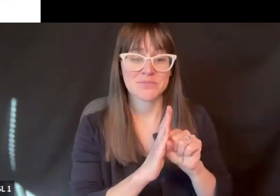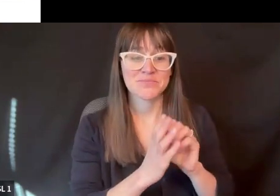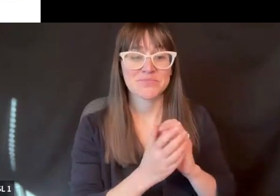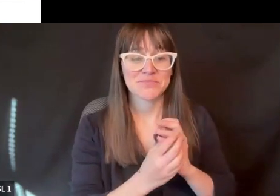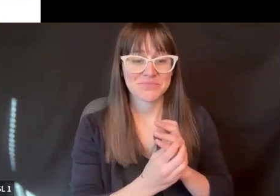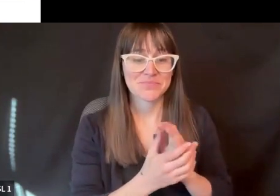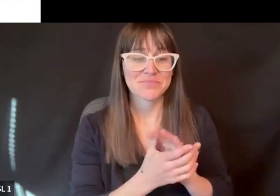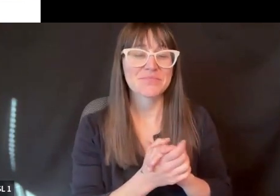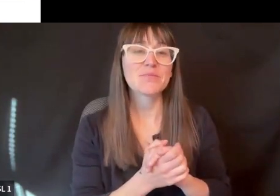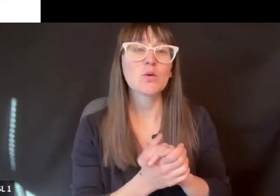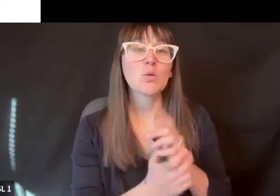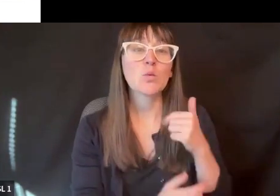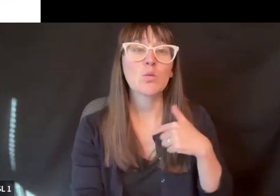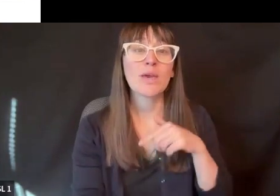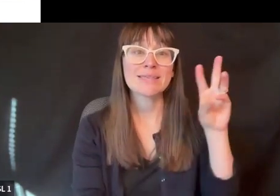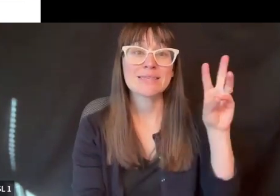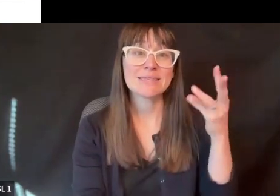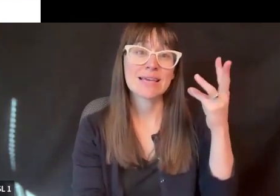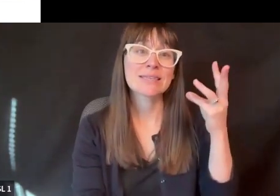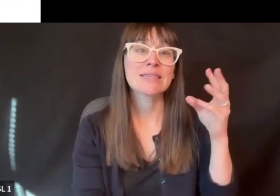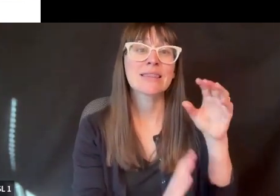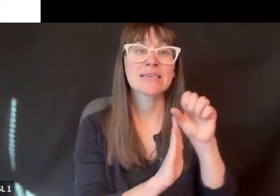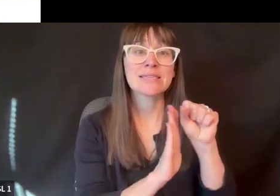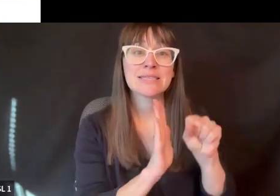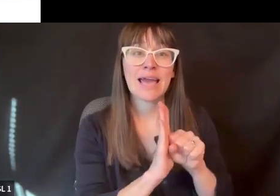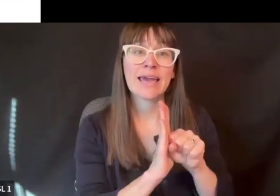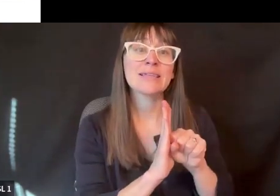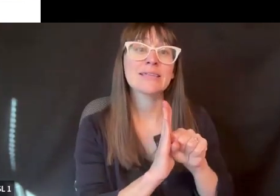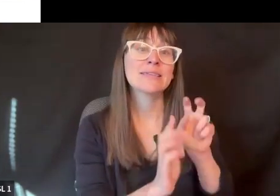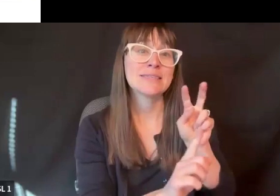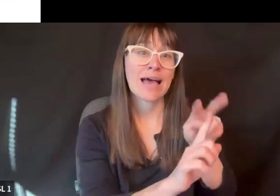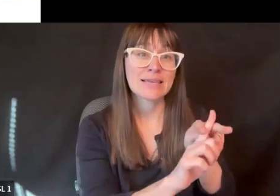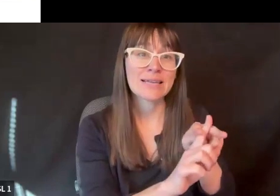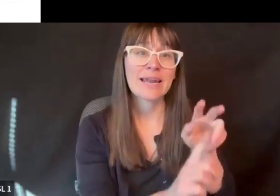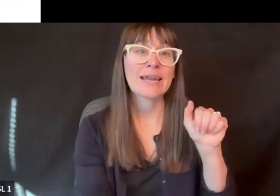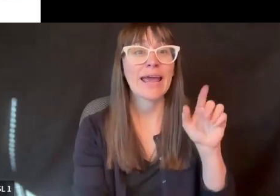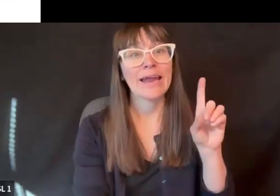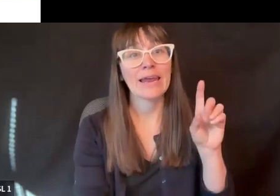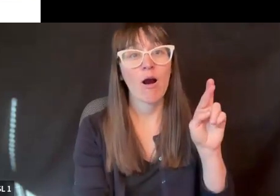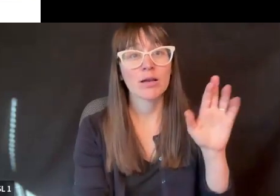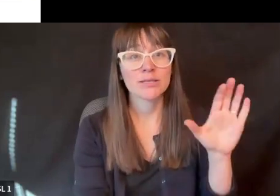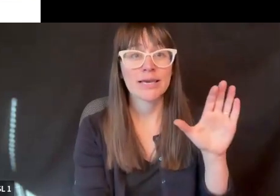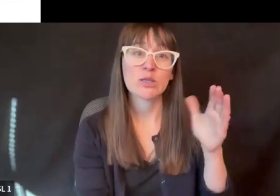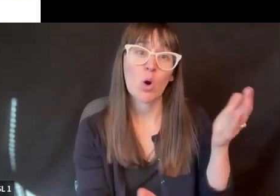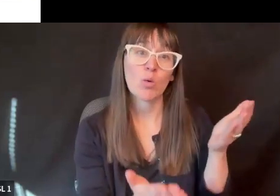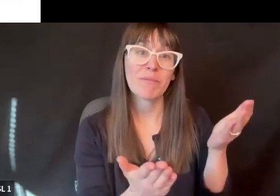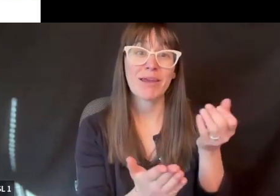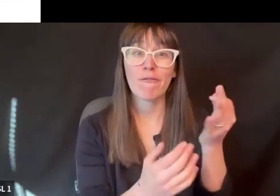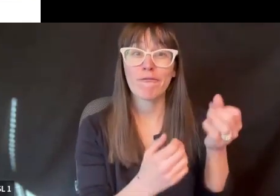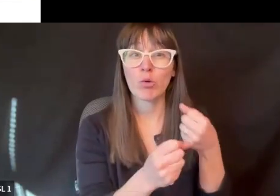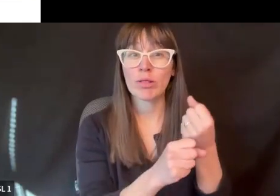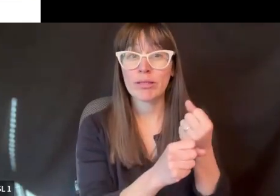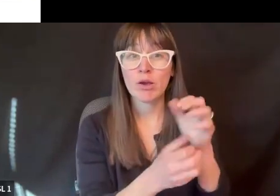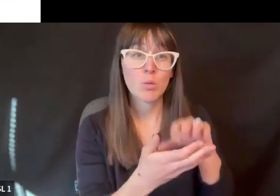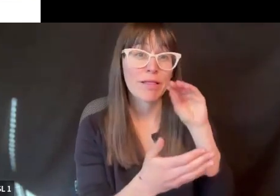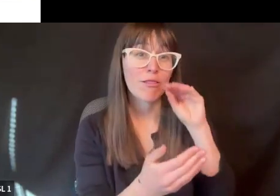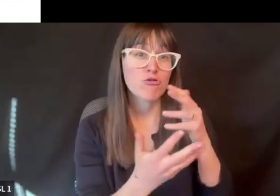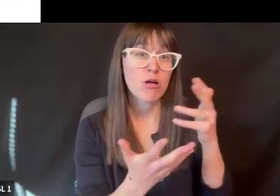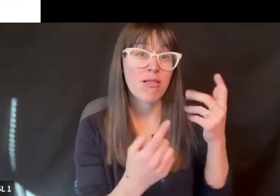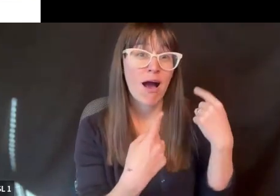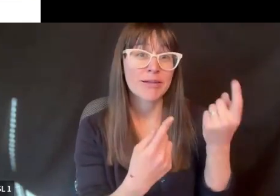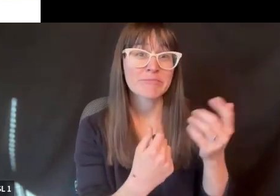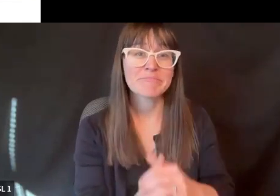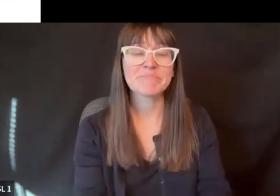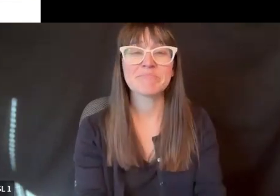level. We were the sixth state designated ADRC. And so we've been around for a few years and